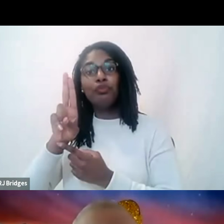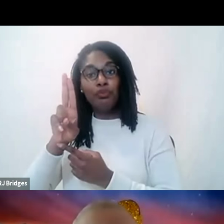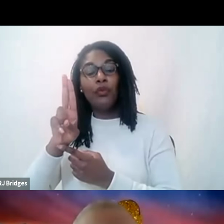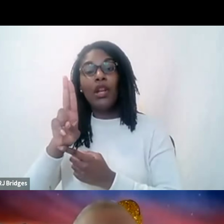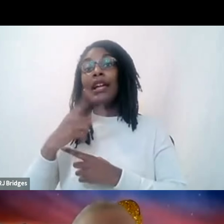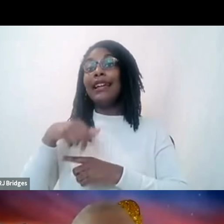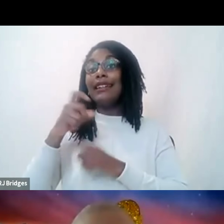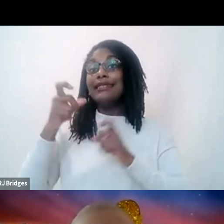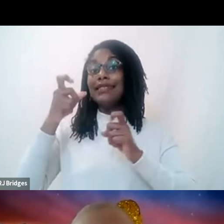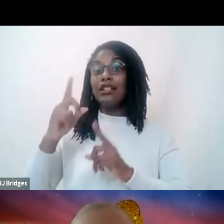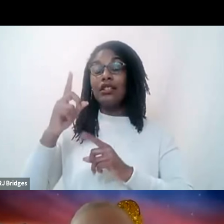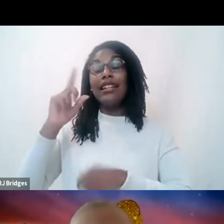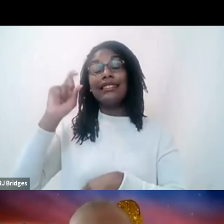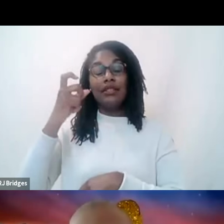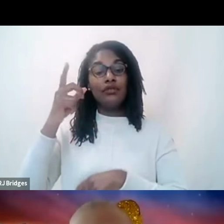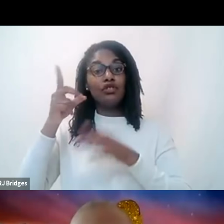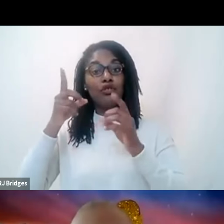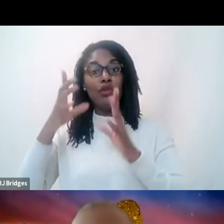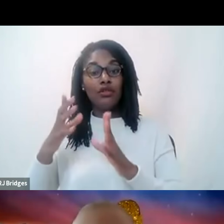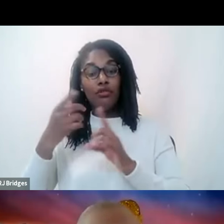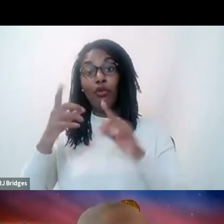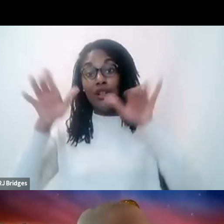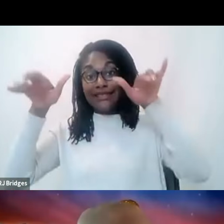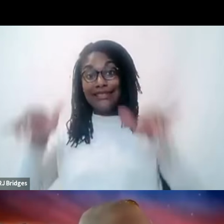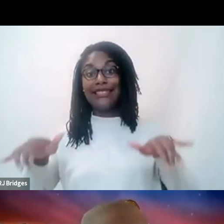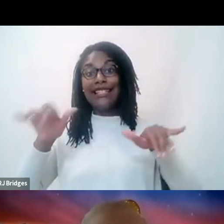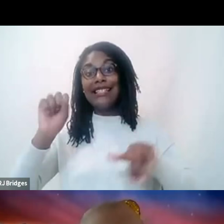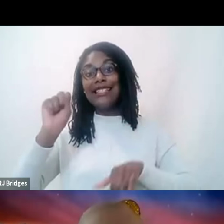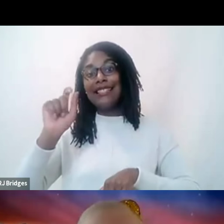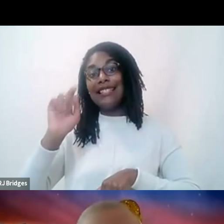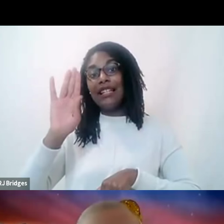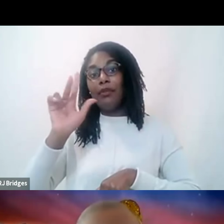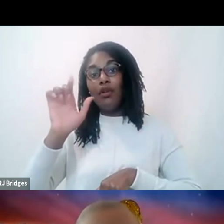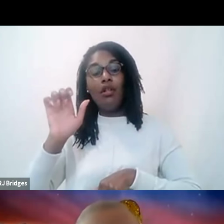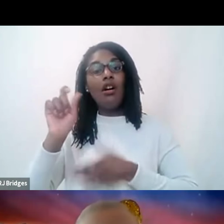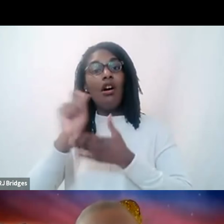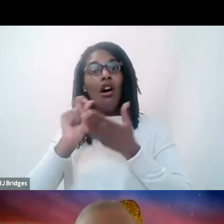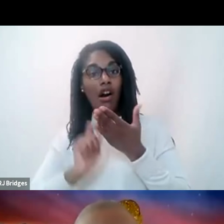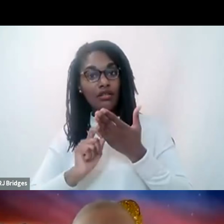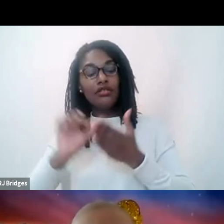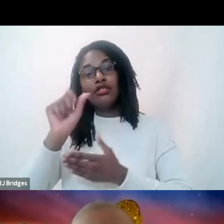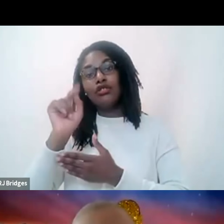is the executive director of Stable, an art studio and gallery space. He has held the